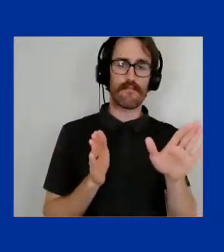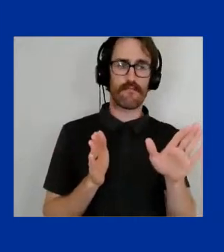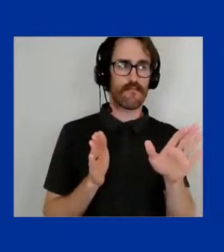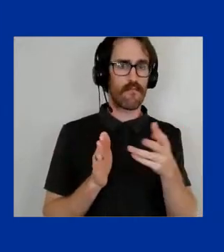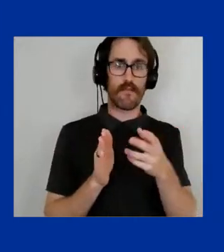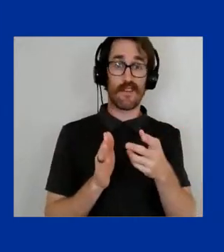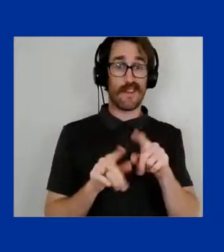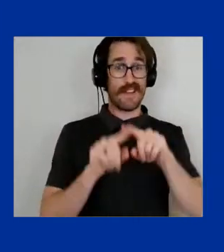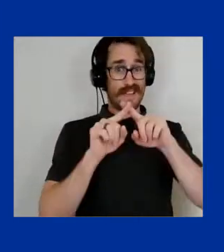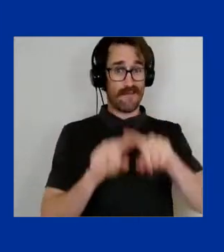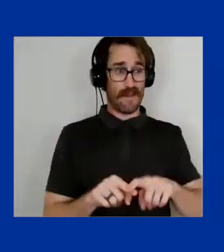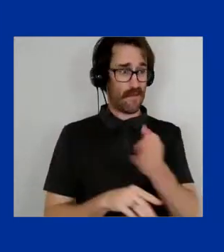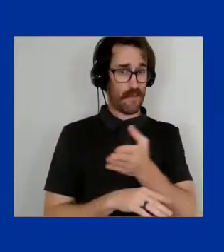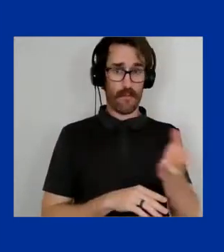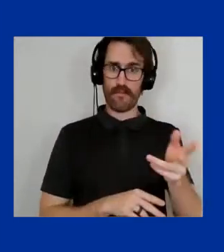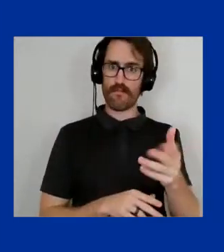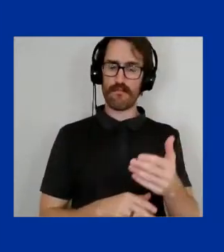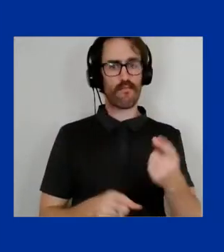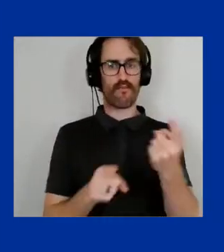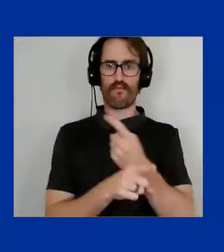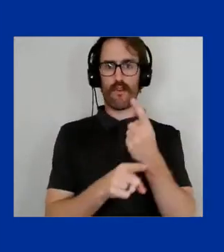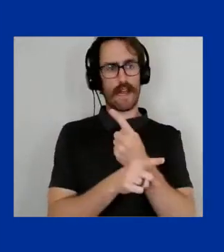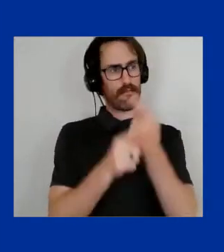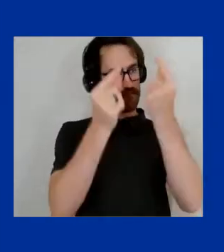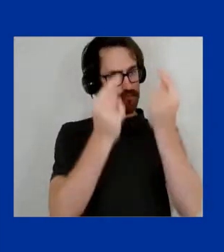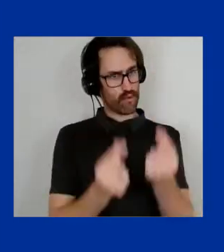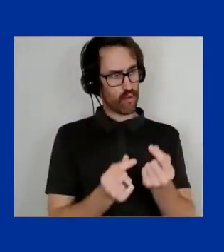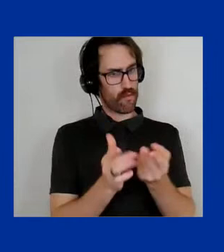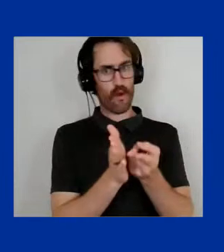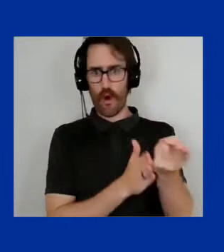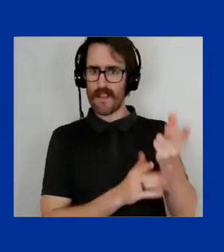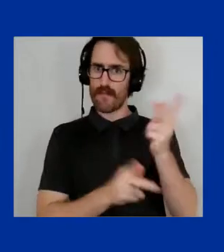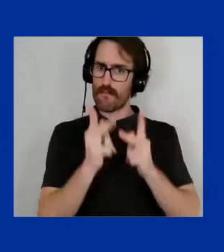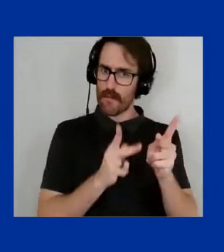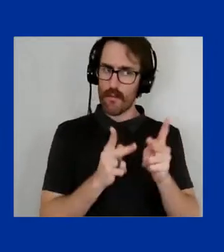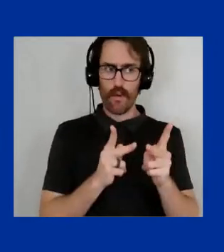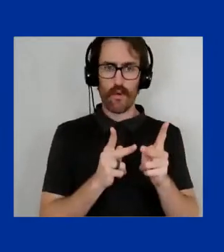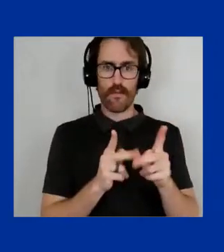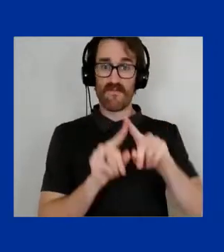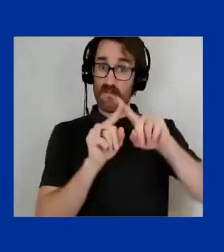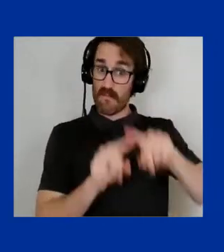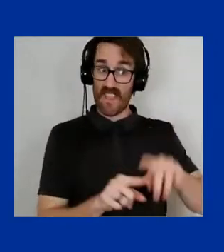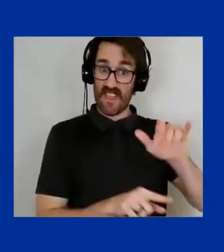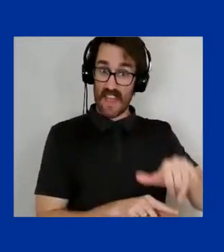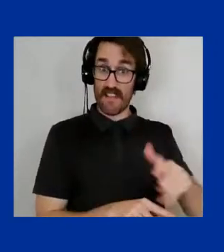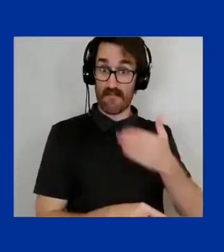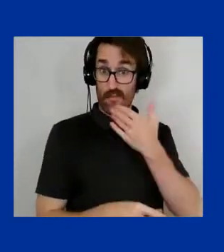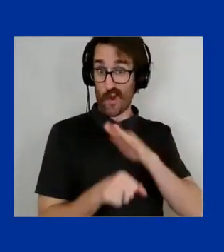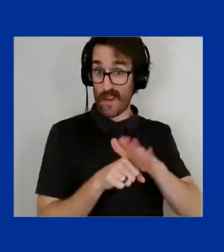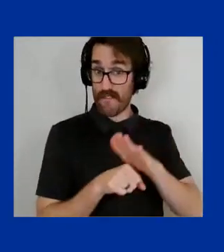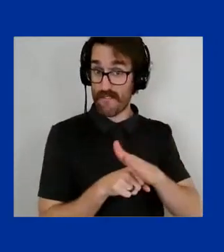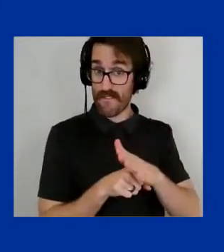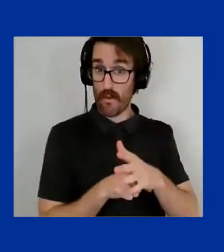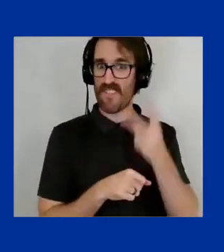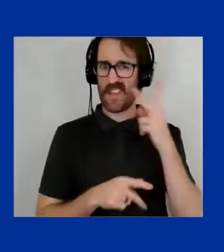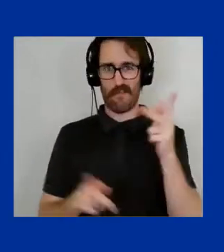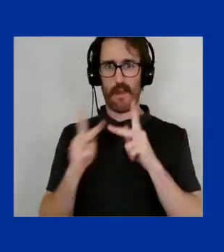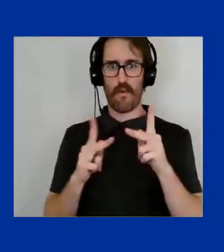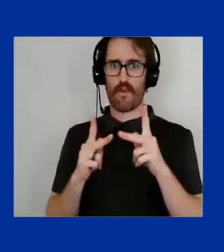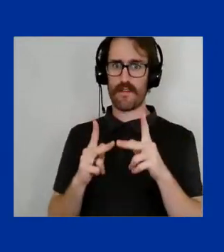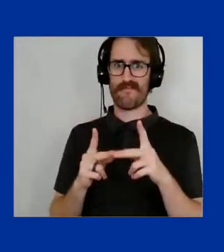point? Do we need more than that? Seeing how people have reacted to